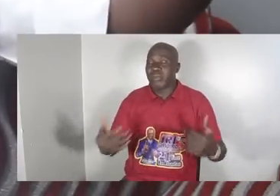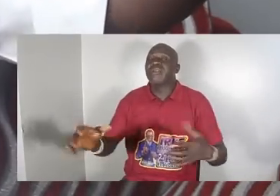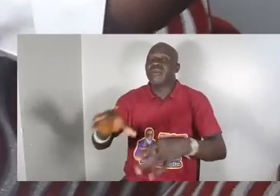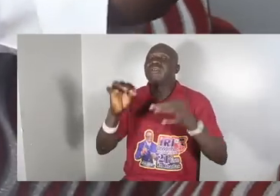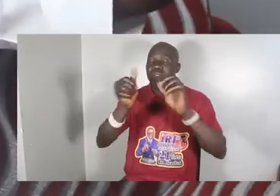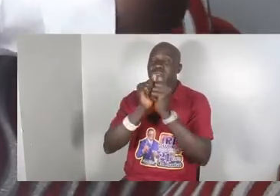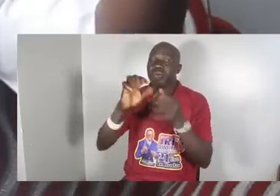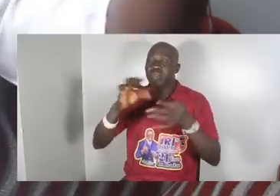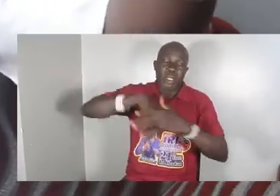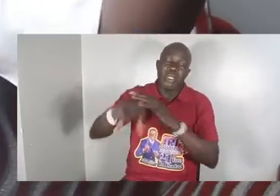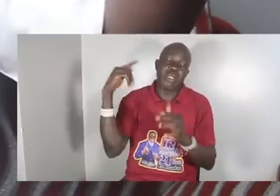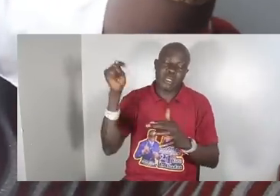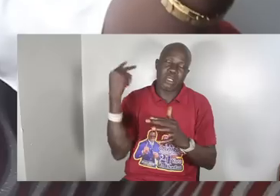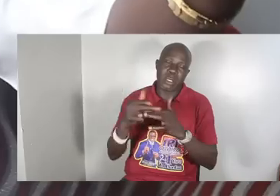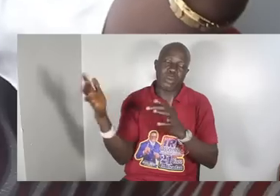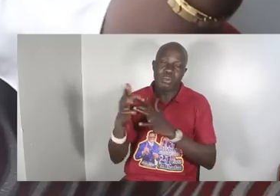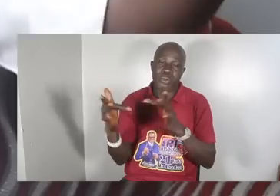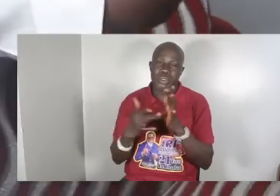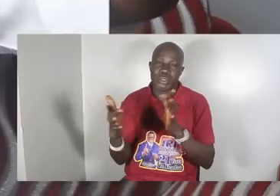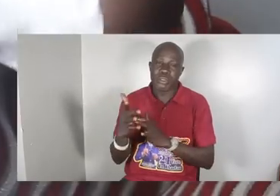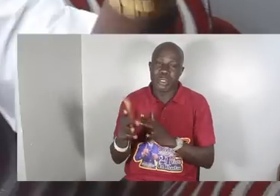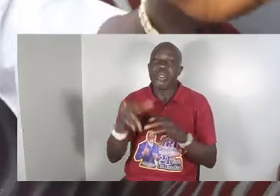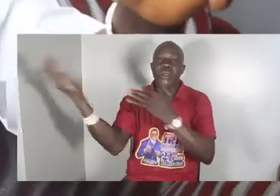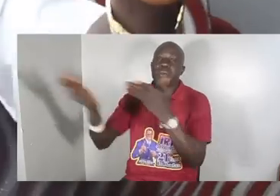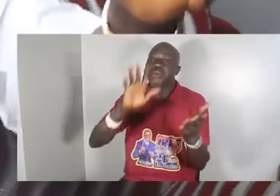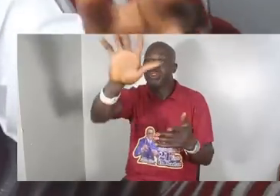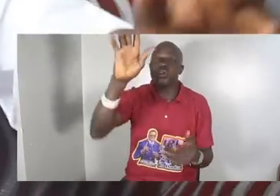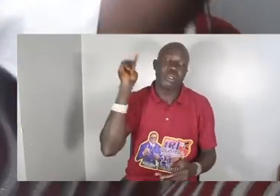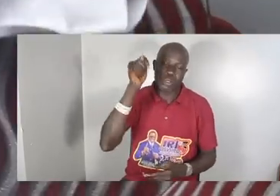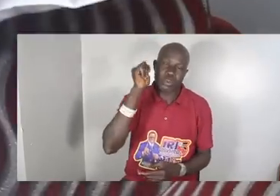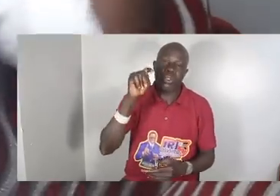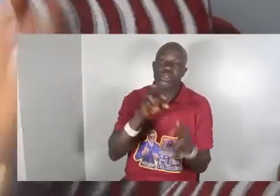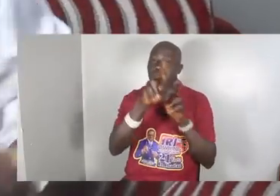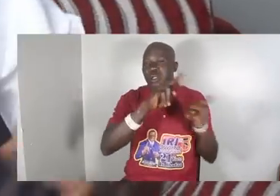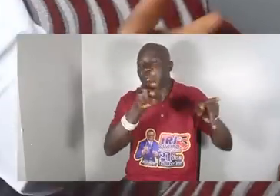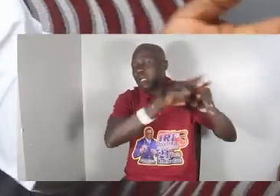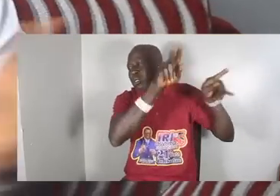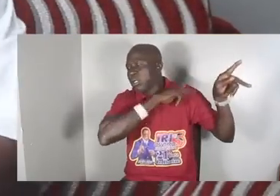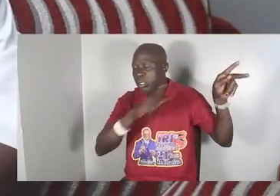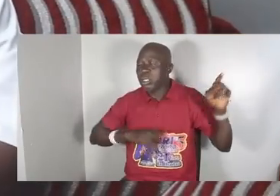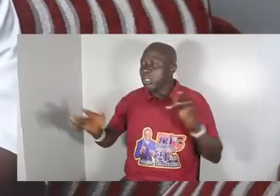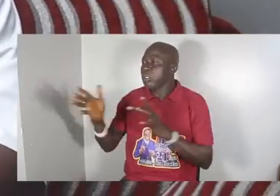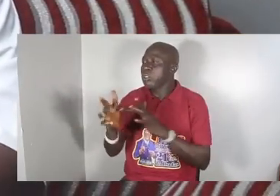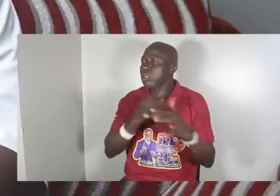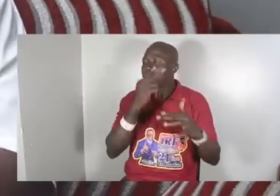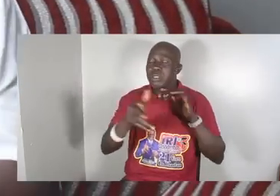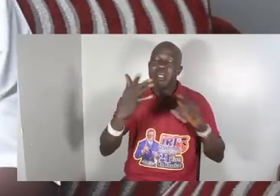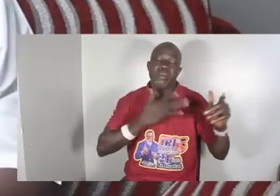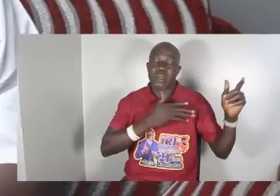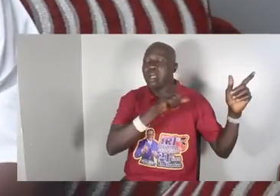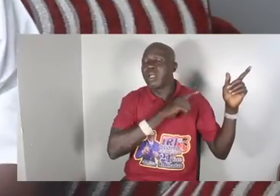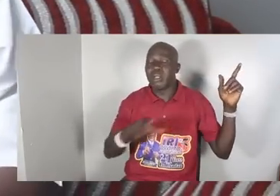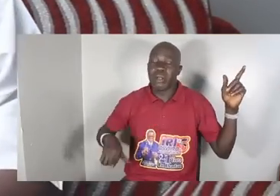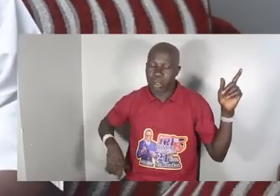it does be better than Oluwa ti. Before the Lord is what I write. Eran lowo oke. Divine power. Oya ko wo ilu aye. Amen. One testimony. I'm